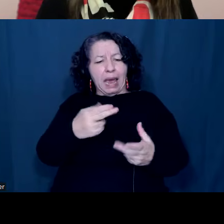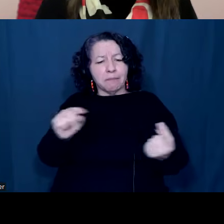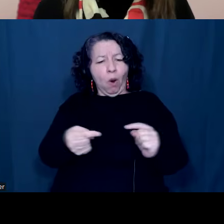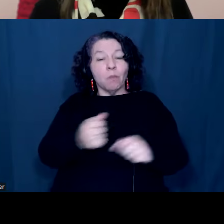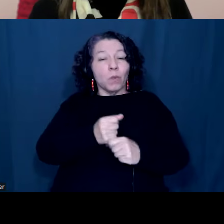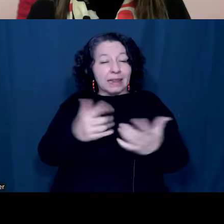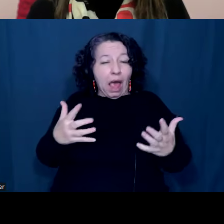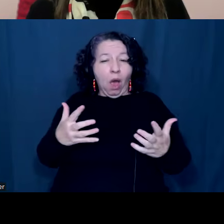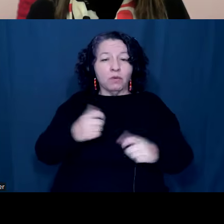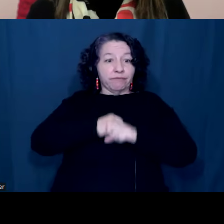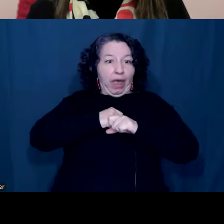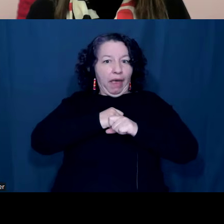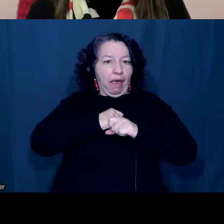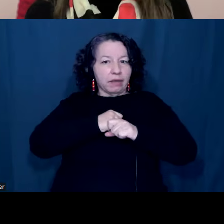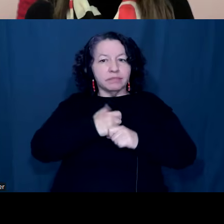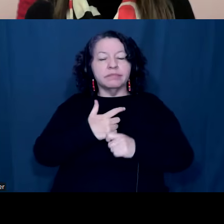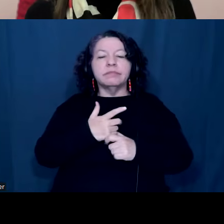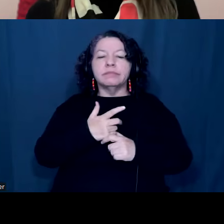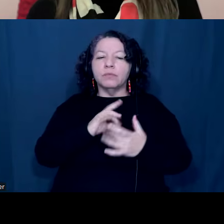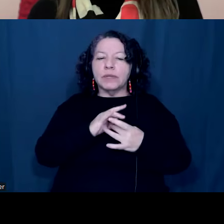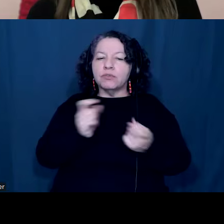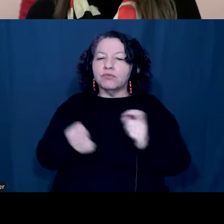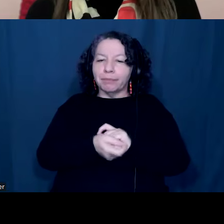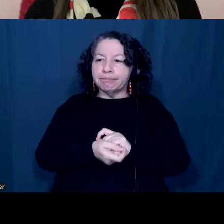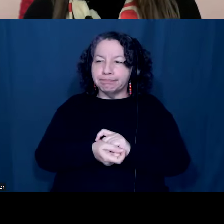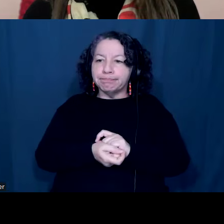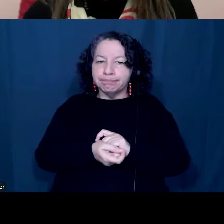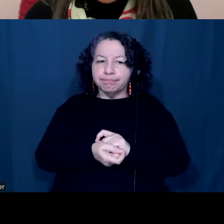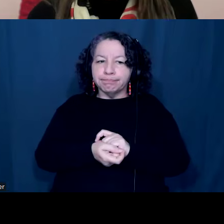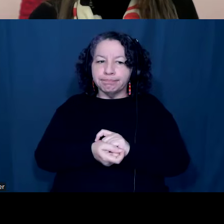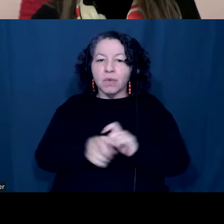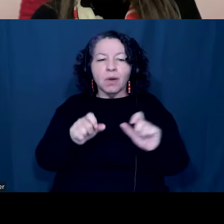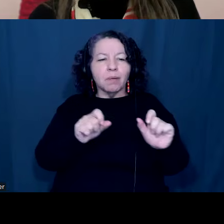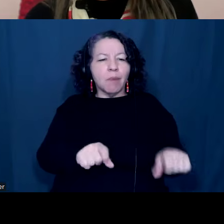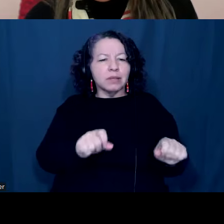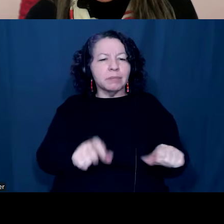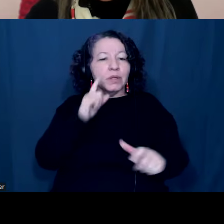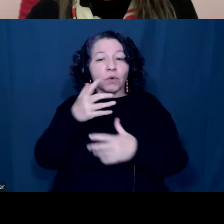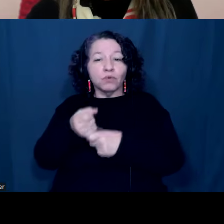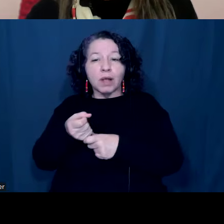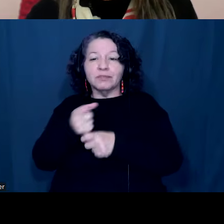changes relationships. It creates the possibility for trust.